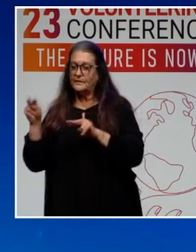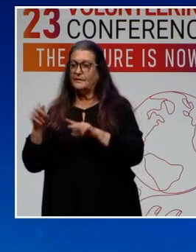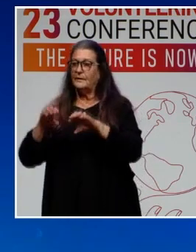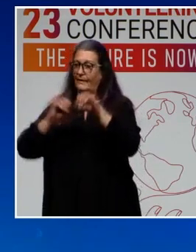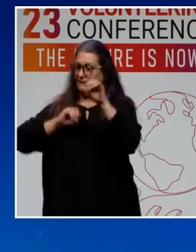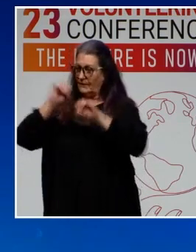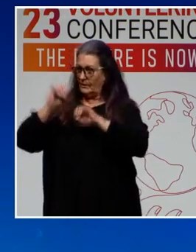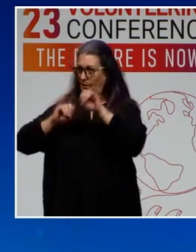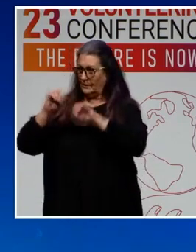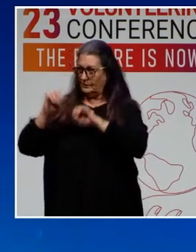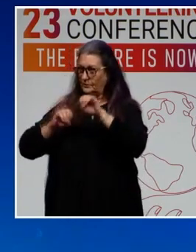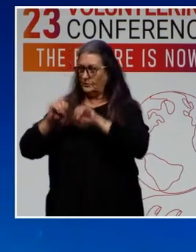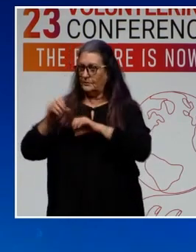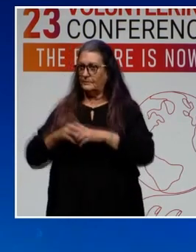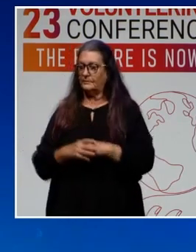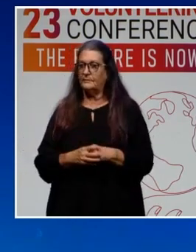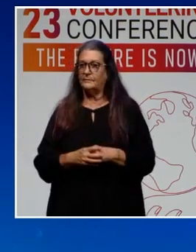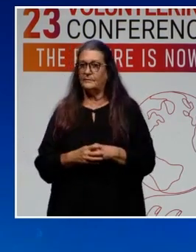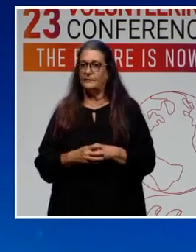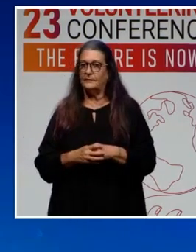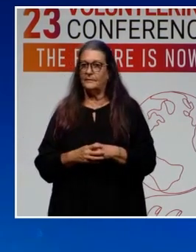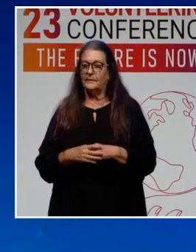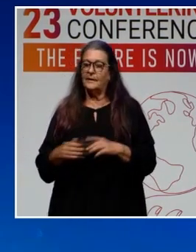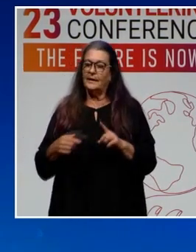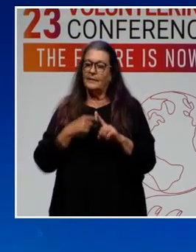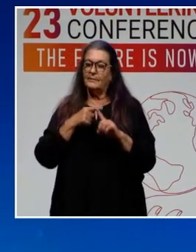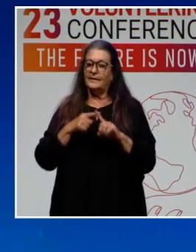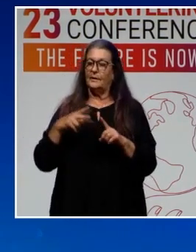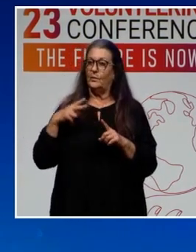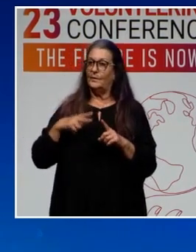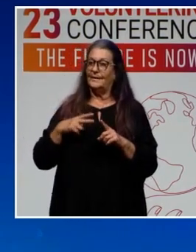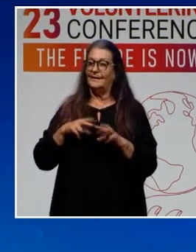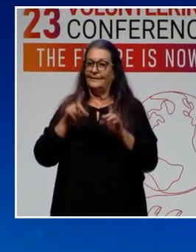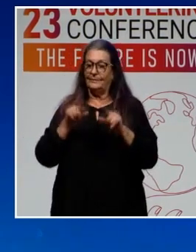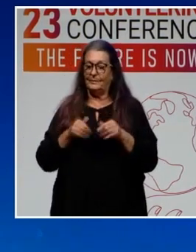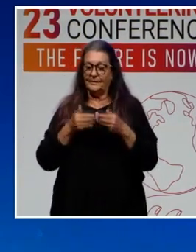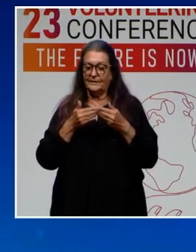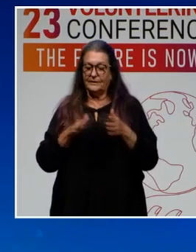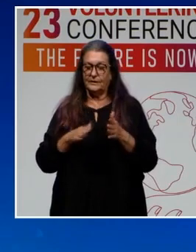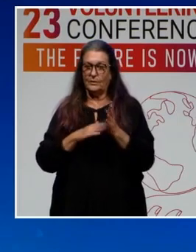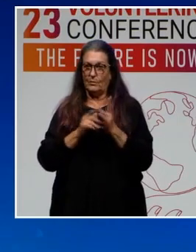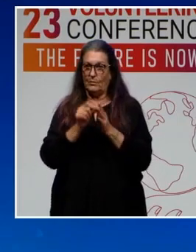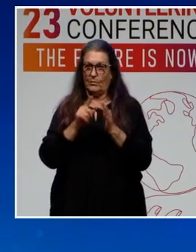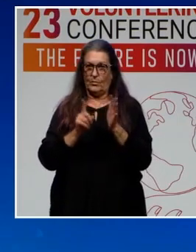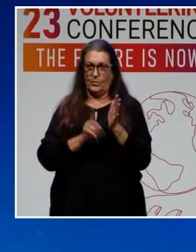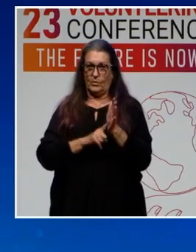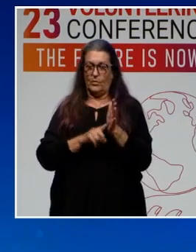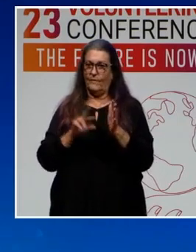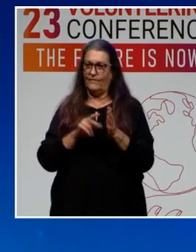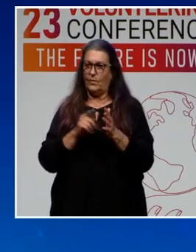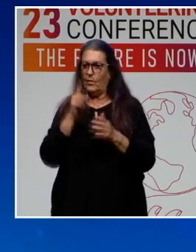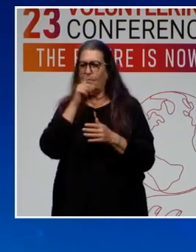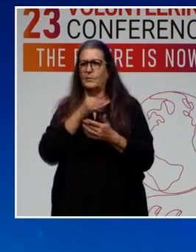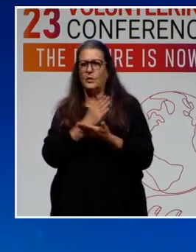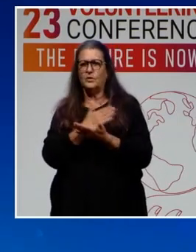importantly, an agreed implementation model that ensures shared accountability for achieving our vision across all